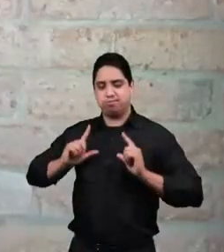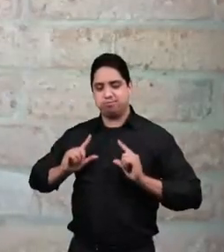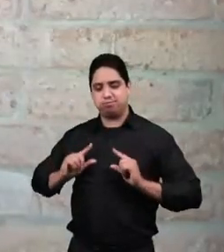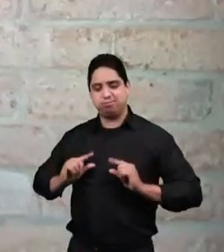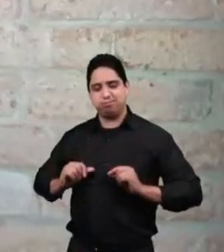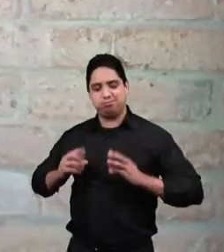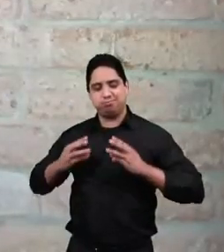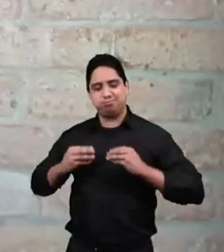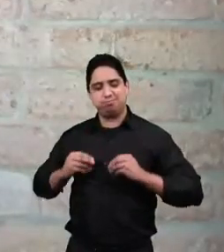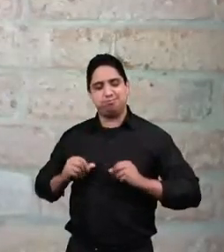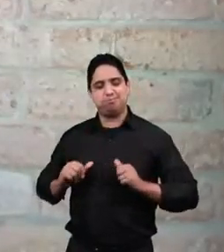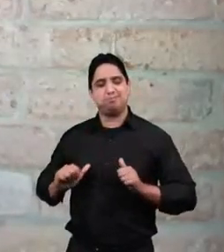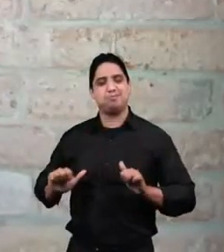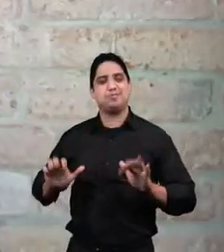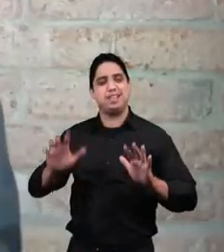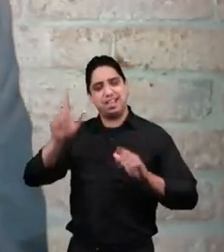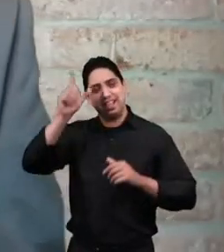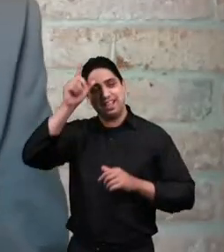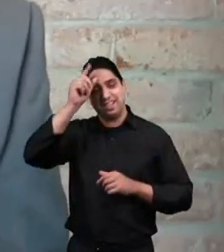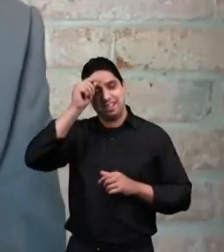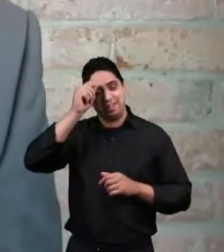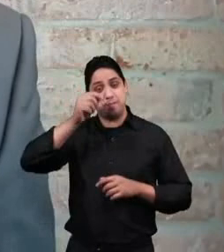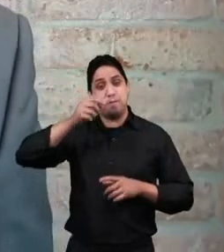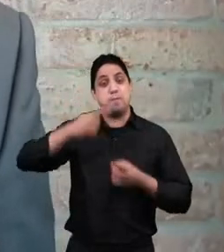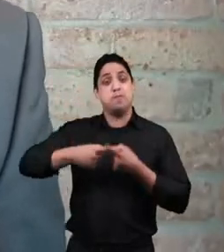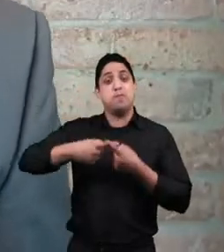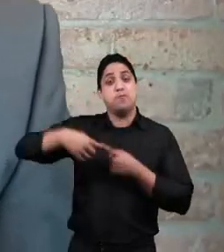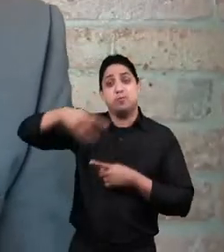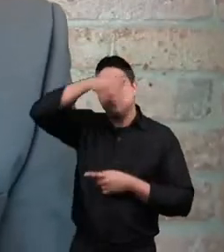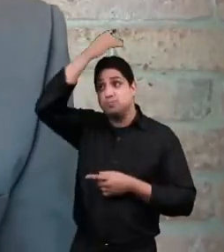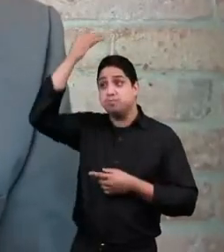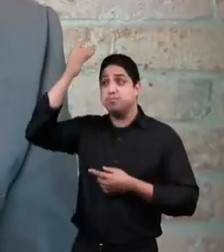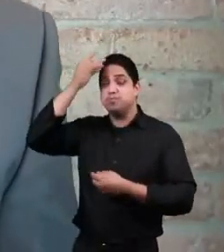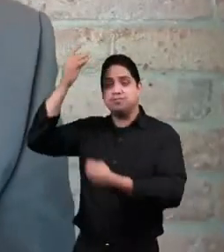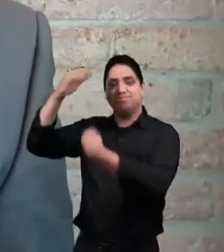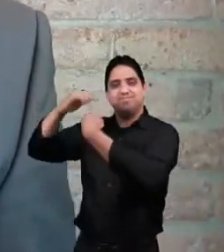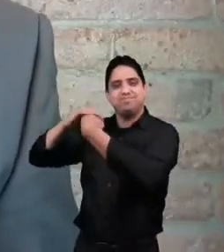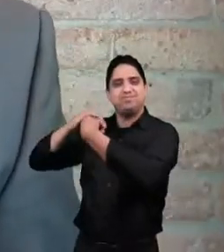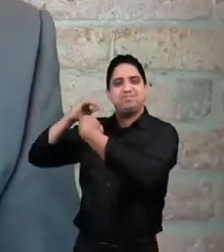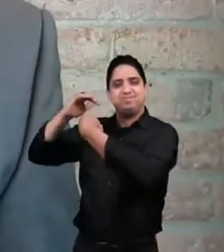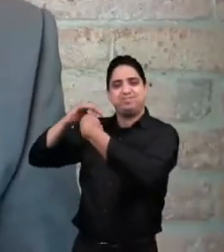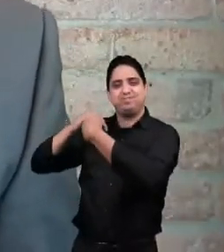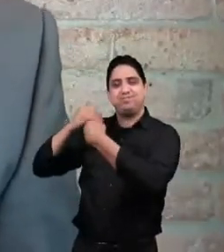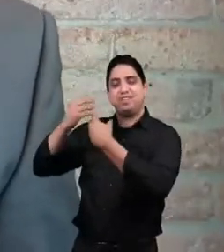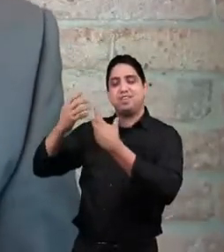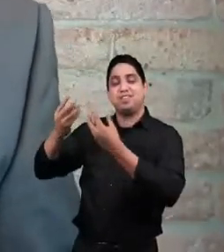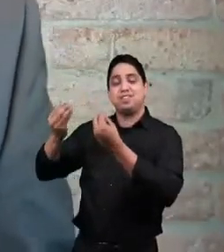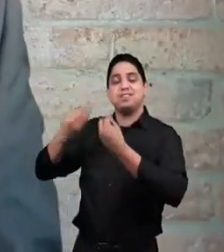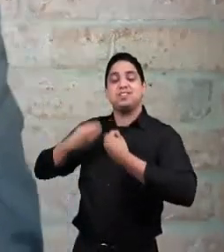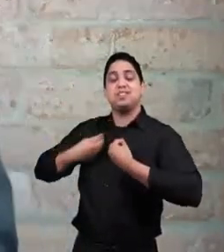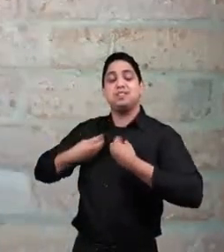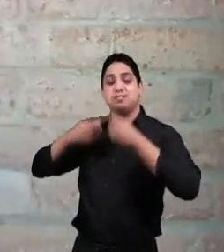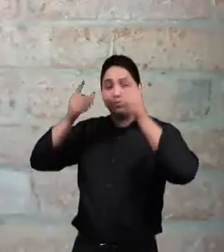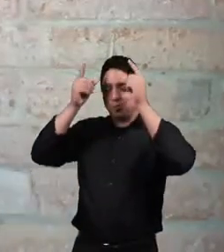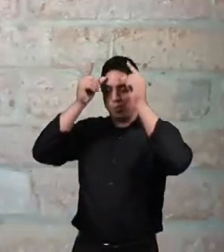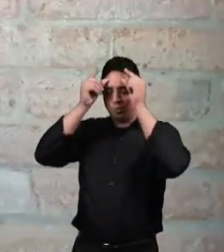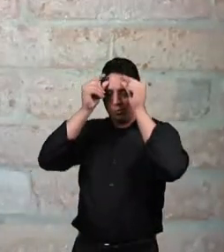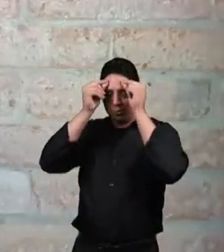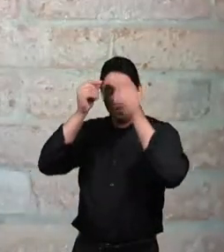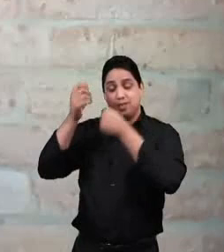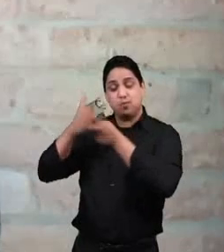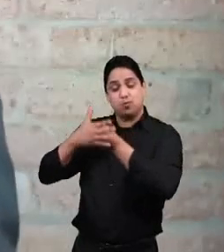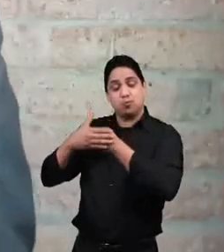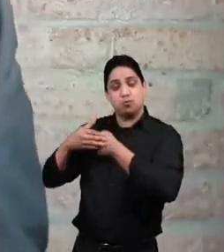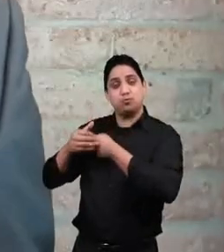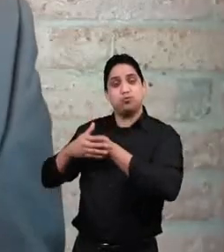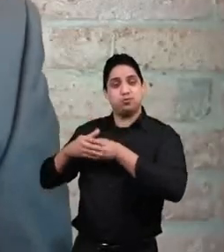soul is satisfied. Brethren, the Holy Spirit comforts us in this moment that we pass through.